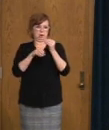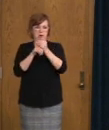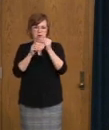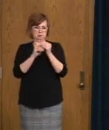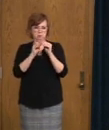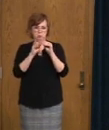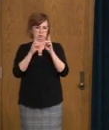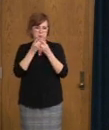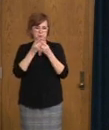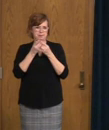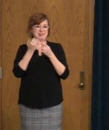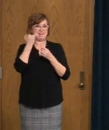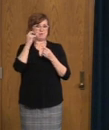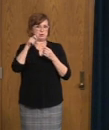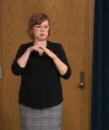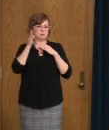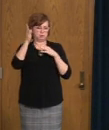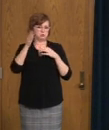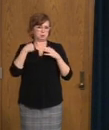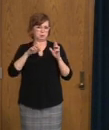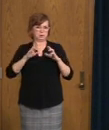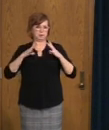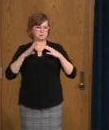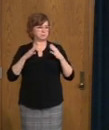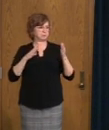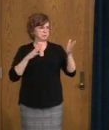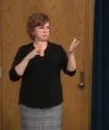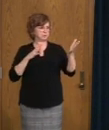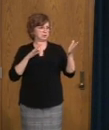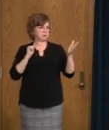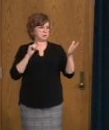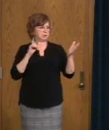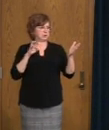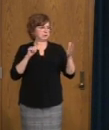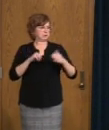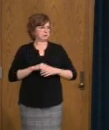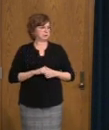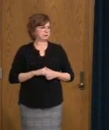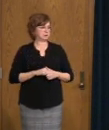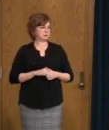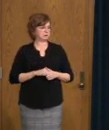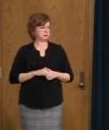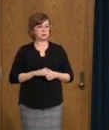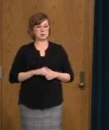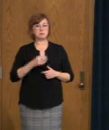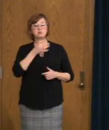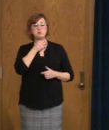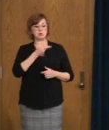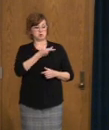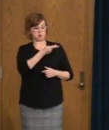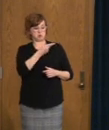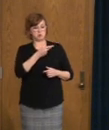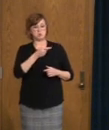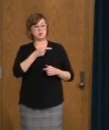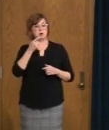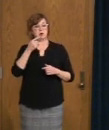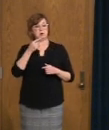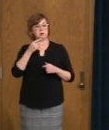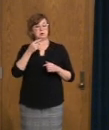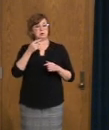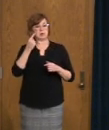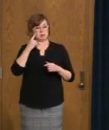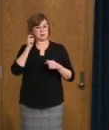if required. Is there a follow-up, Adam? do either of you think there should be an inquiry into what happened at Parkside? There's some calls for that publicly